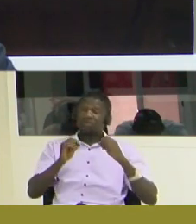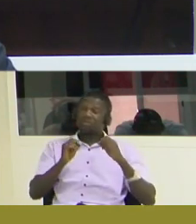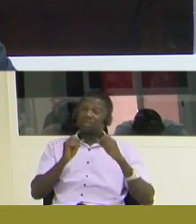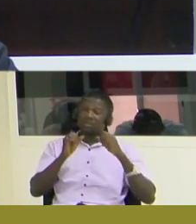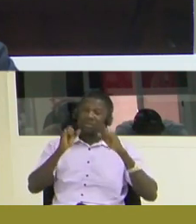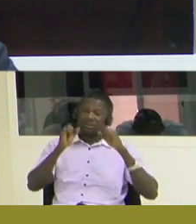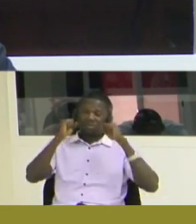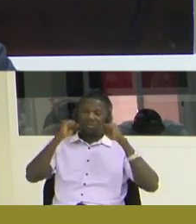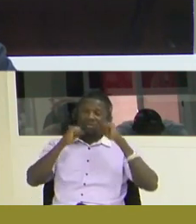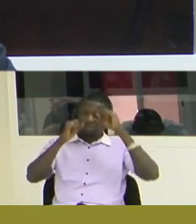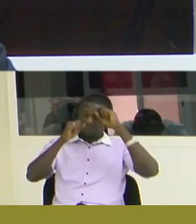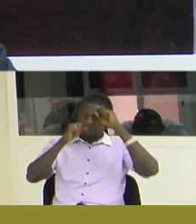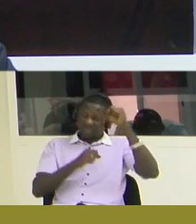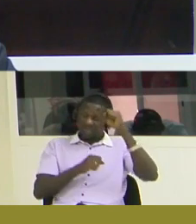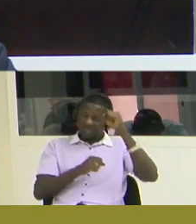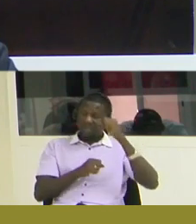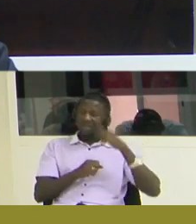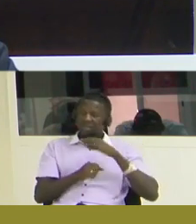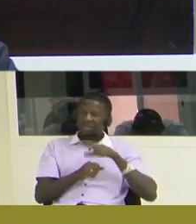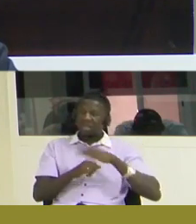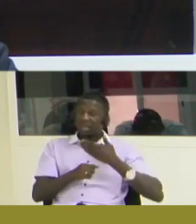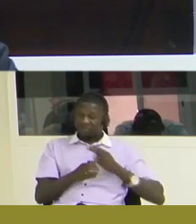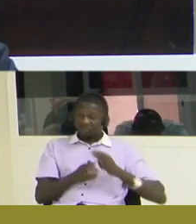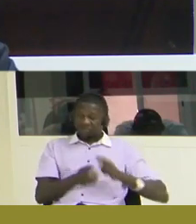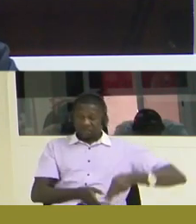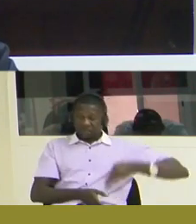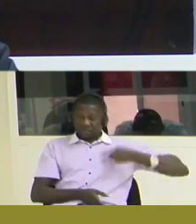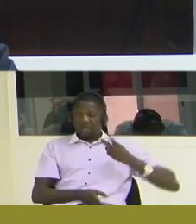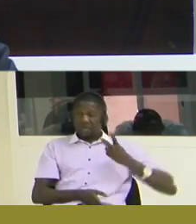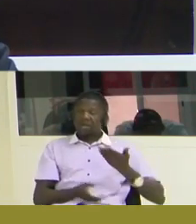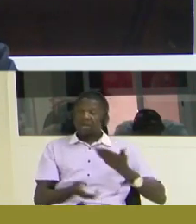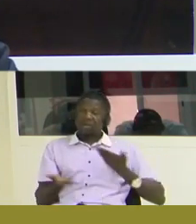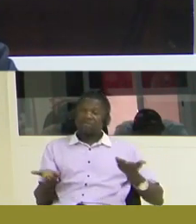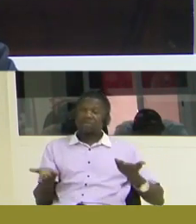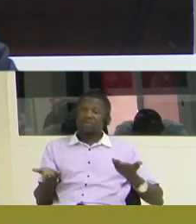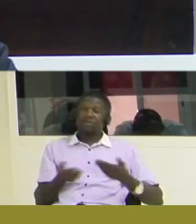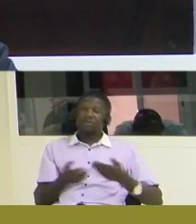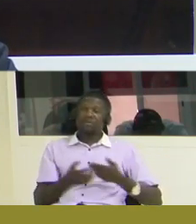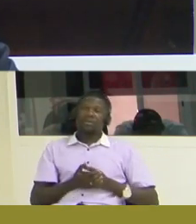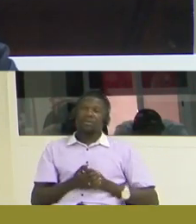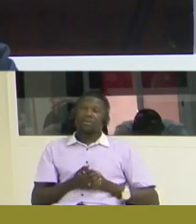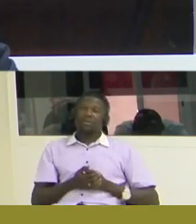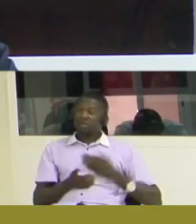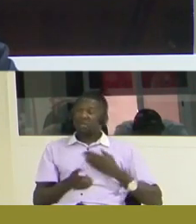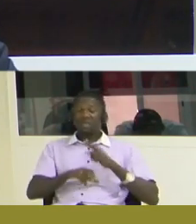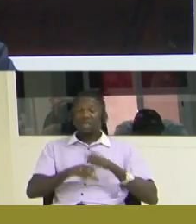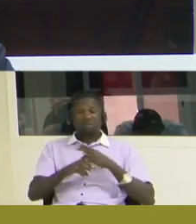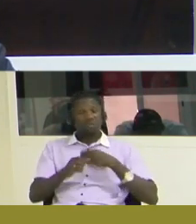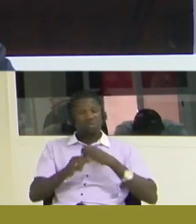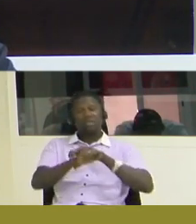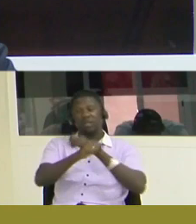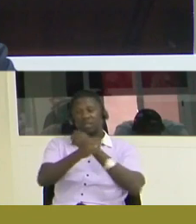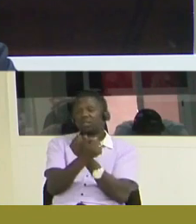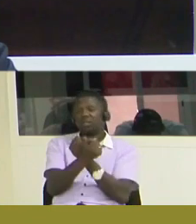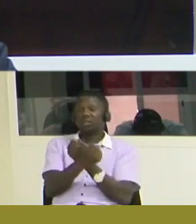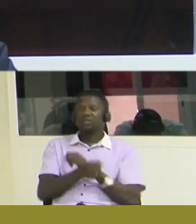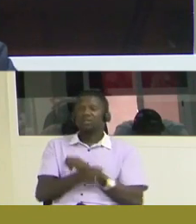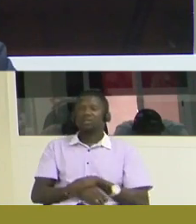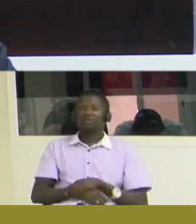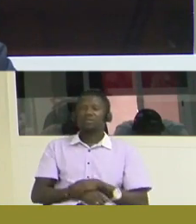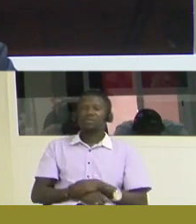yes of course you cannot take risks you have to make sure that you effect the arrest and